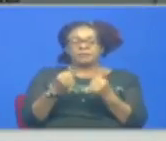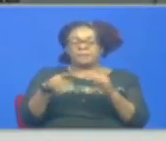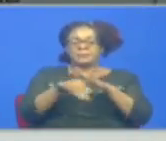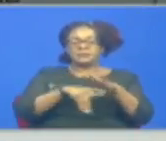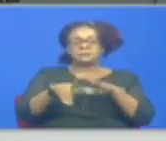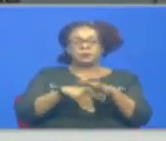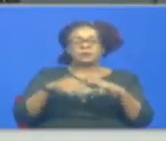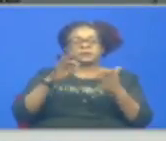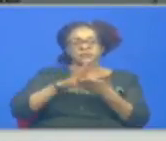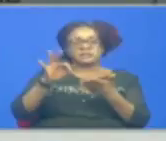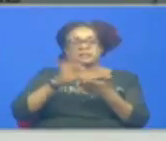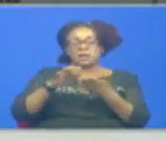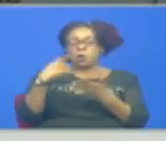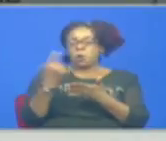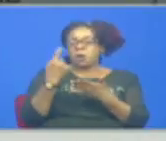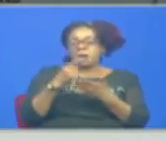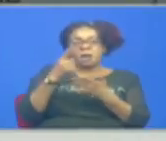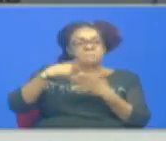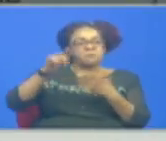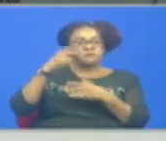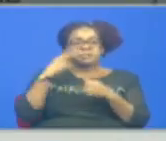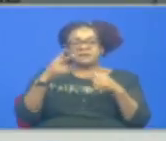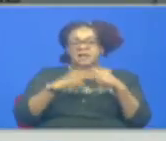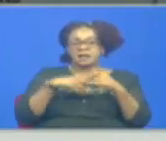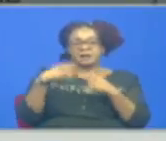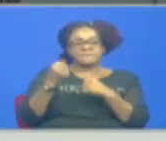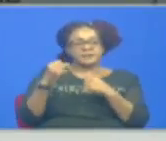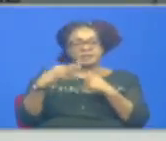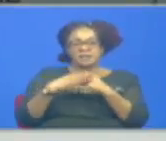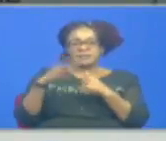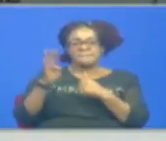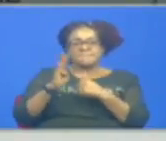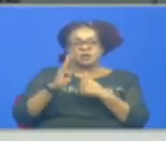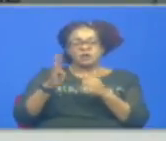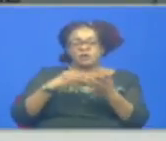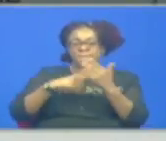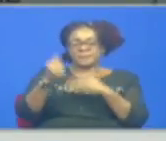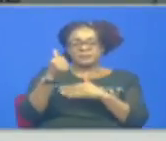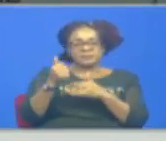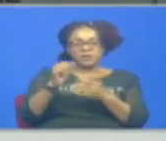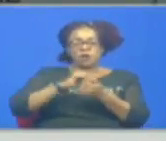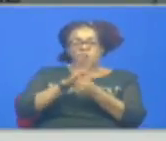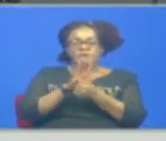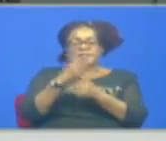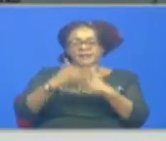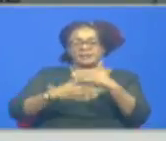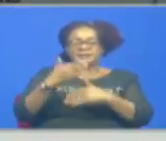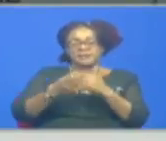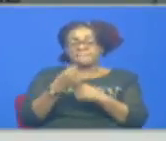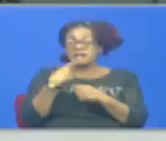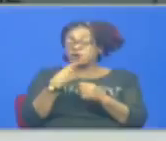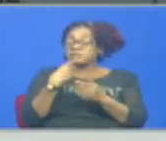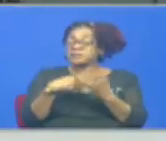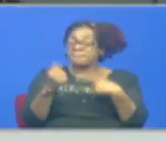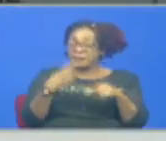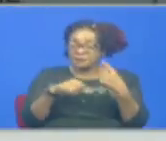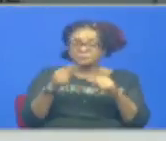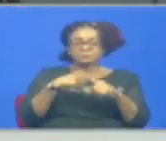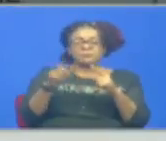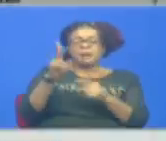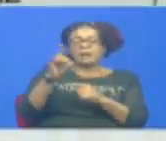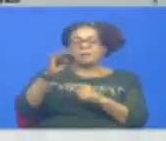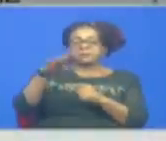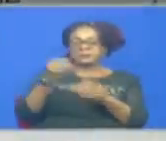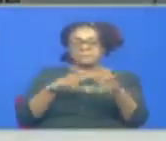only approved 758 million shillings for purchase of COVID-19 related medical supplies, but Kemsa's